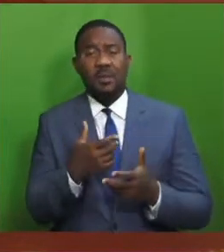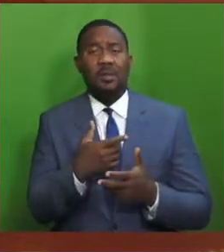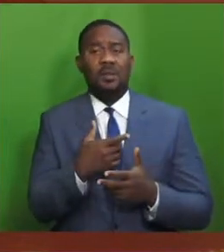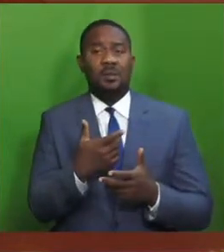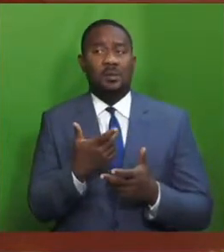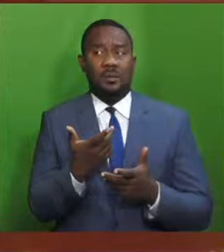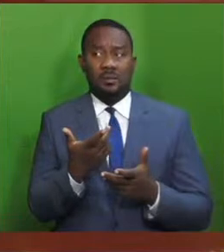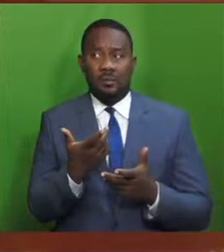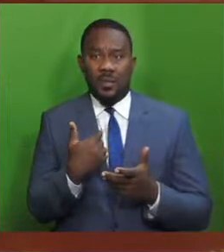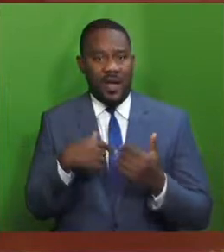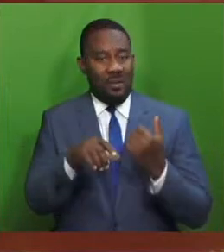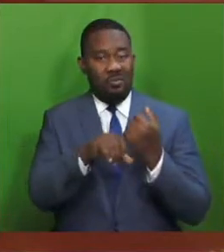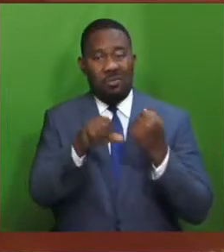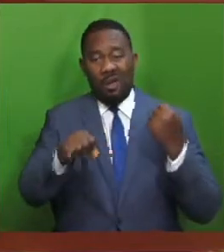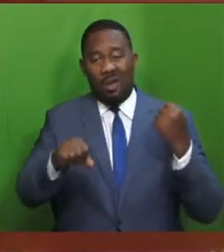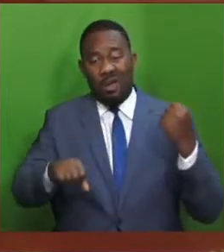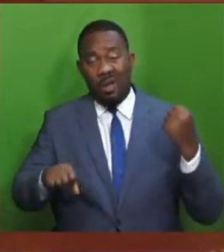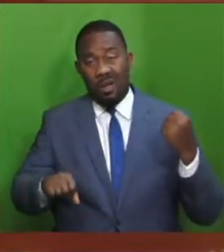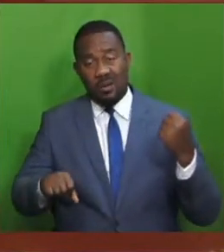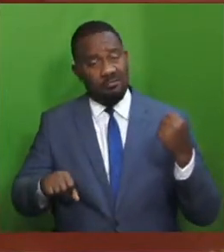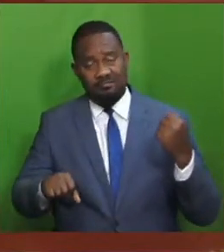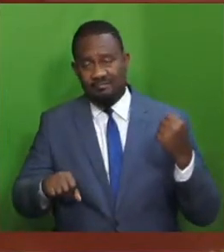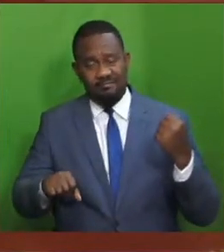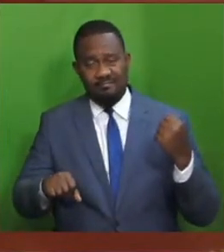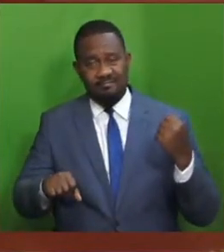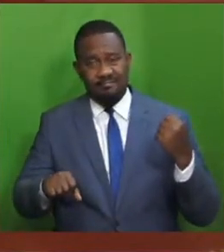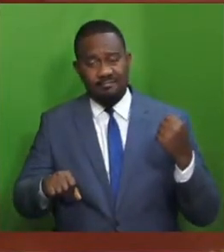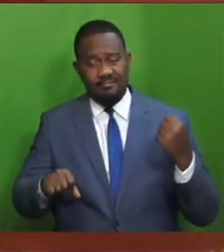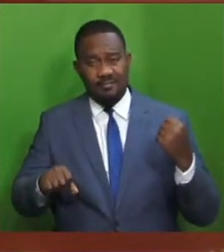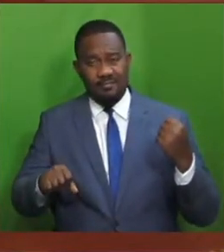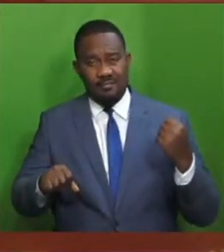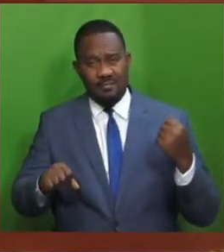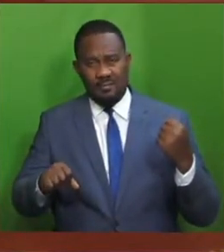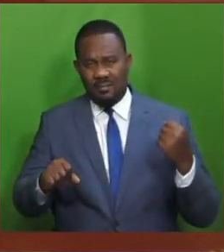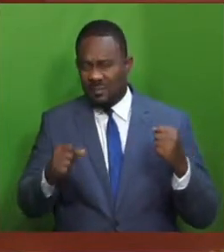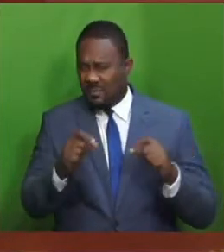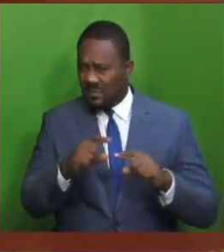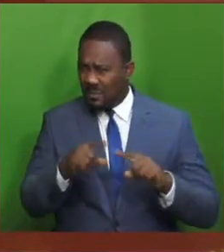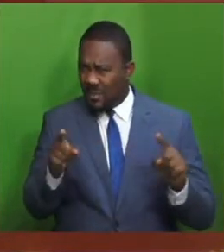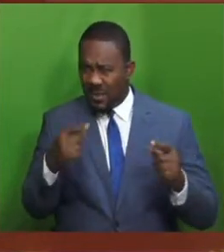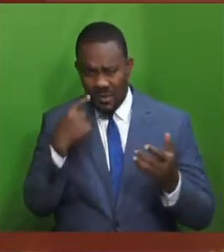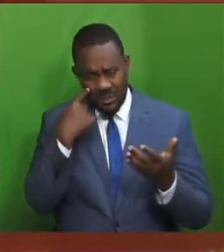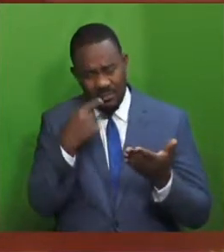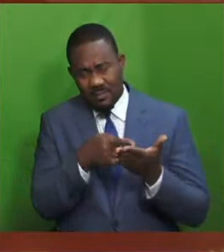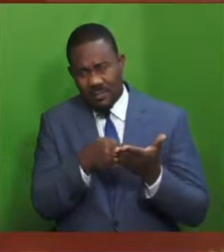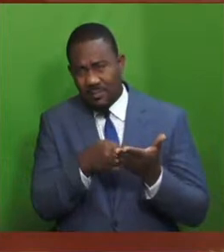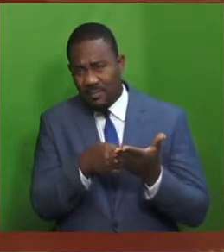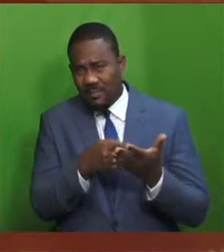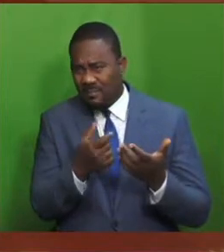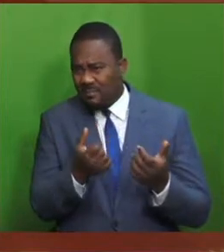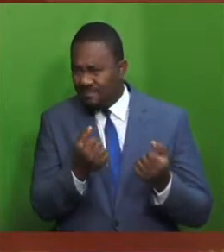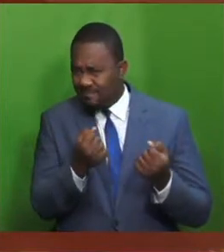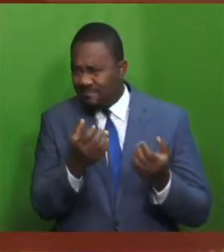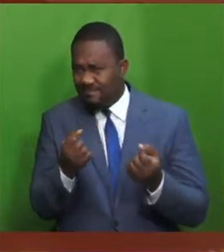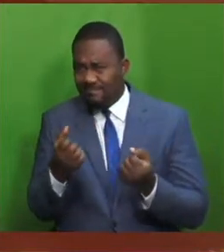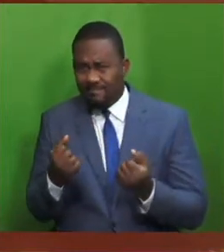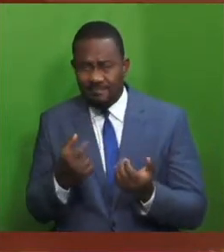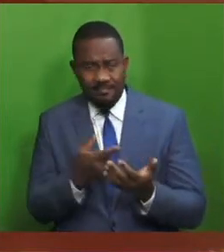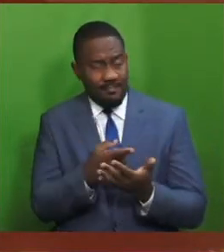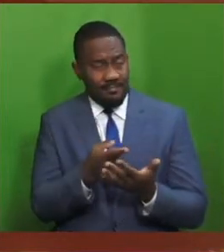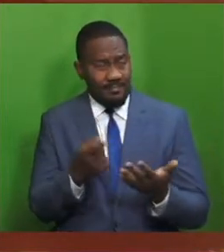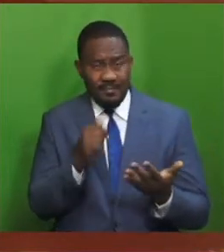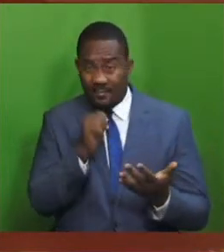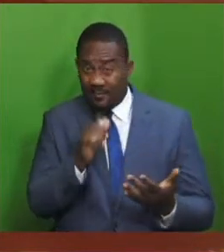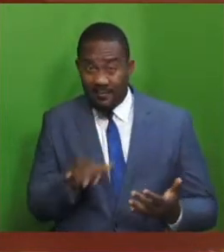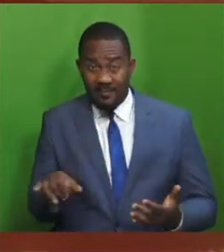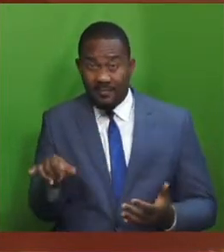bore you with the numbers, but at least many of the figures as they appear in appropriation is not the same